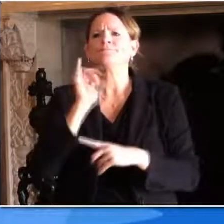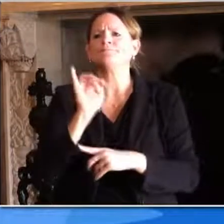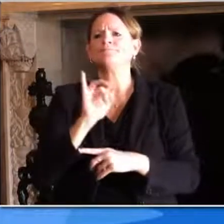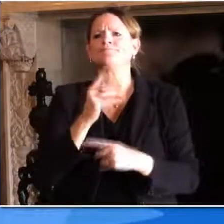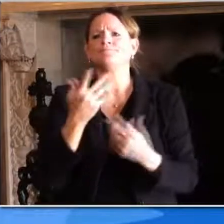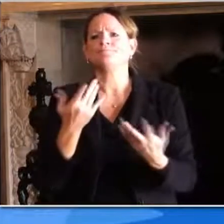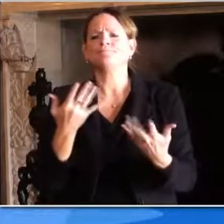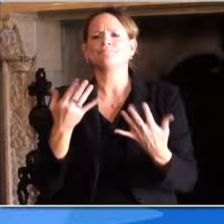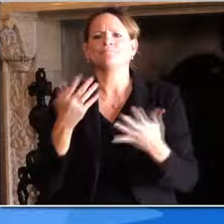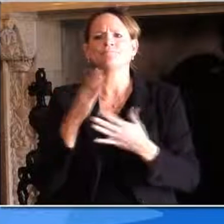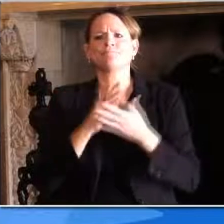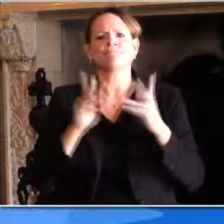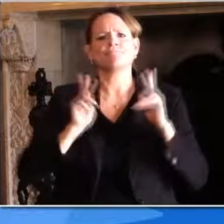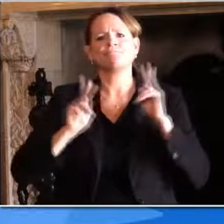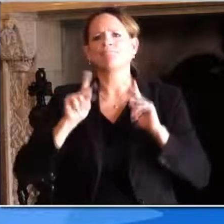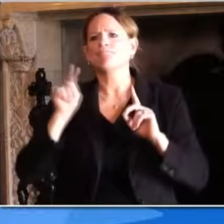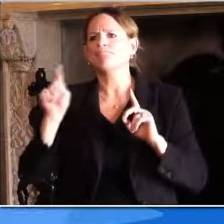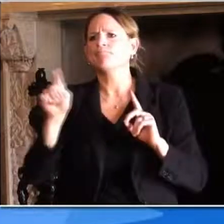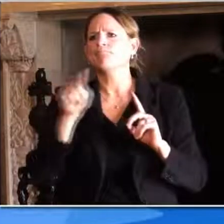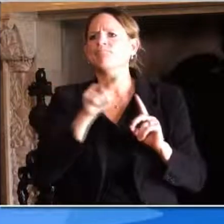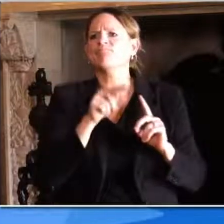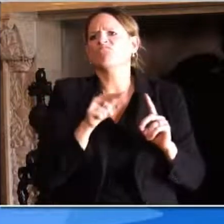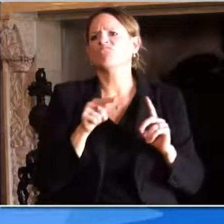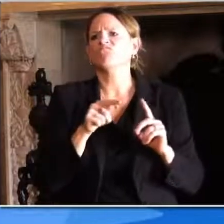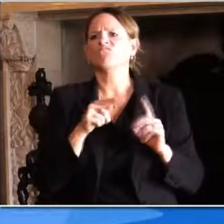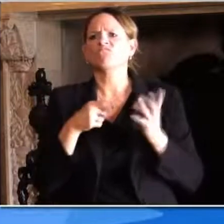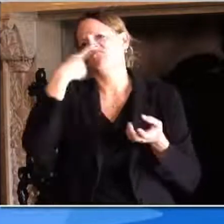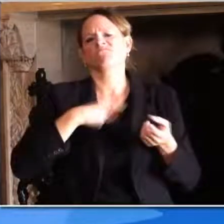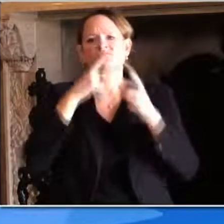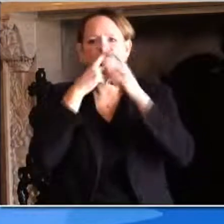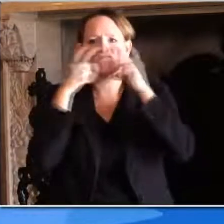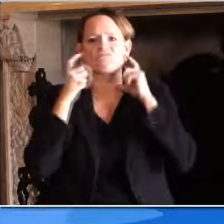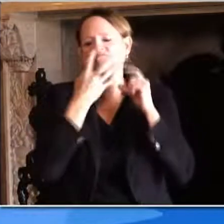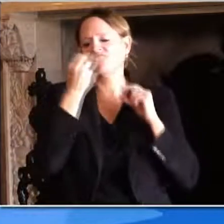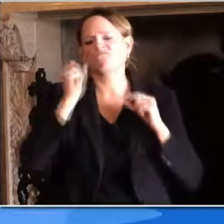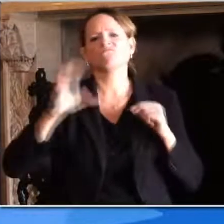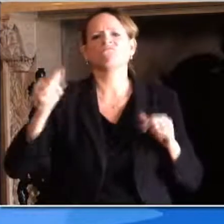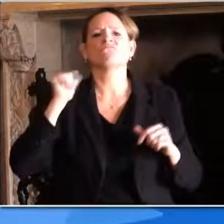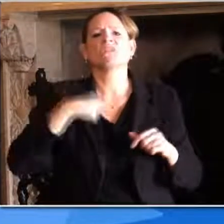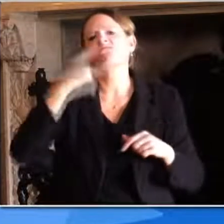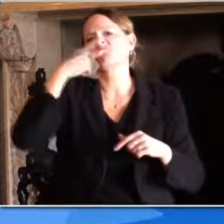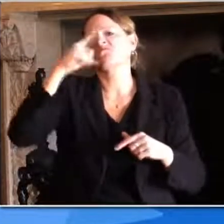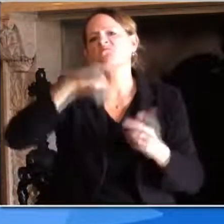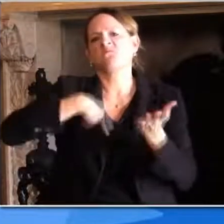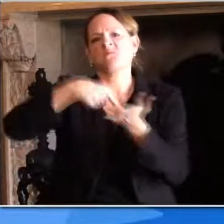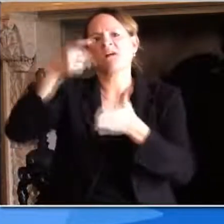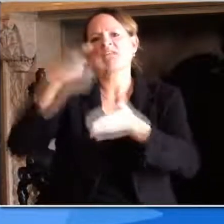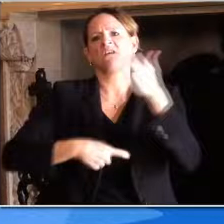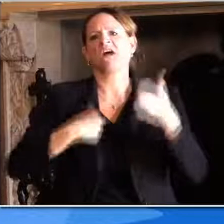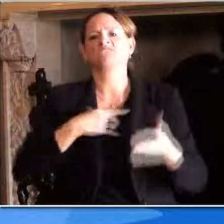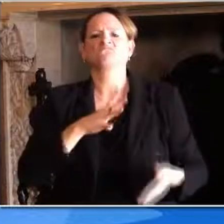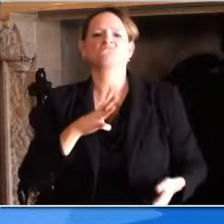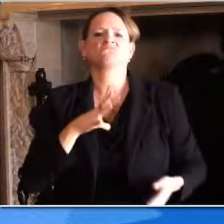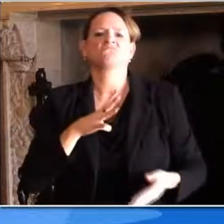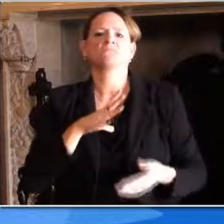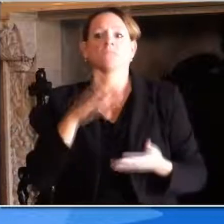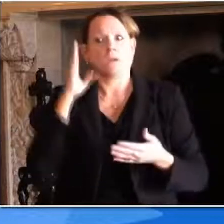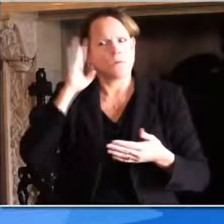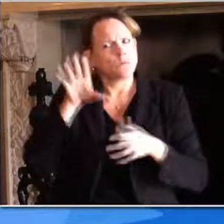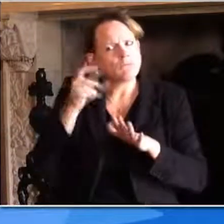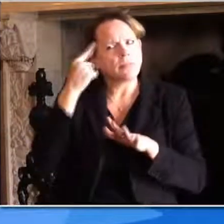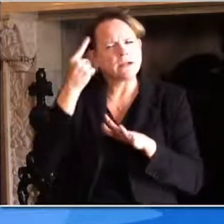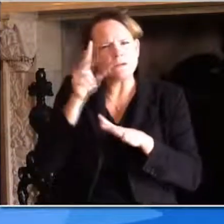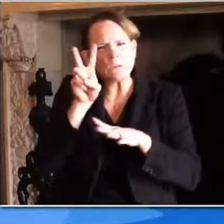rather pay than actually wear the mask. What happens I understand there's a $200 fine, but could you go into a little bit more details